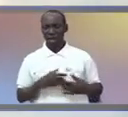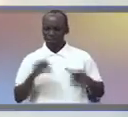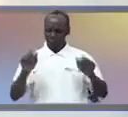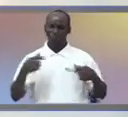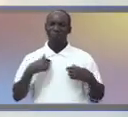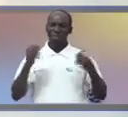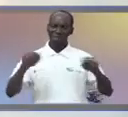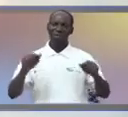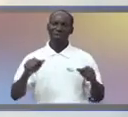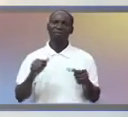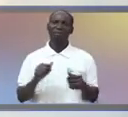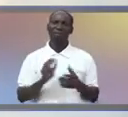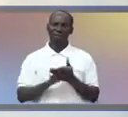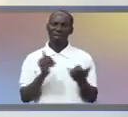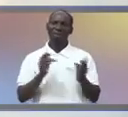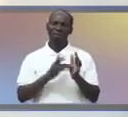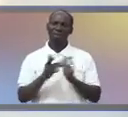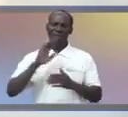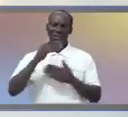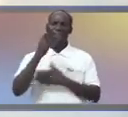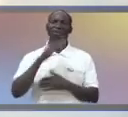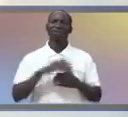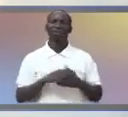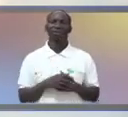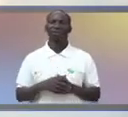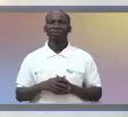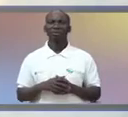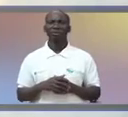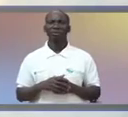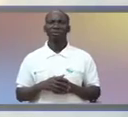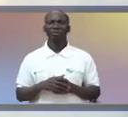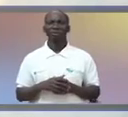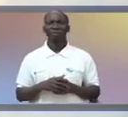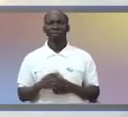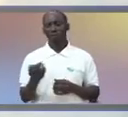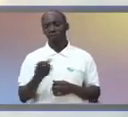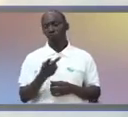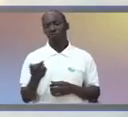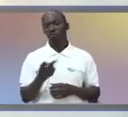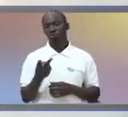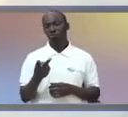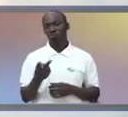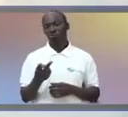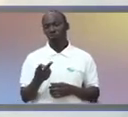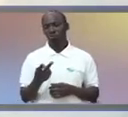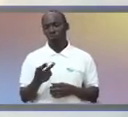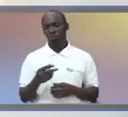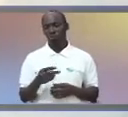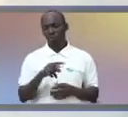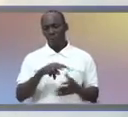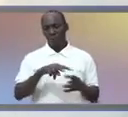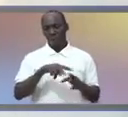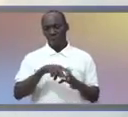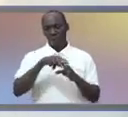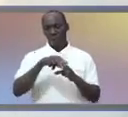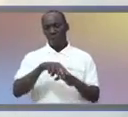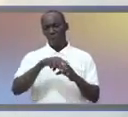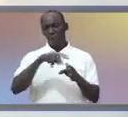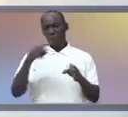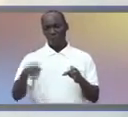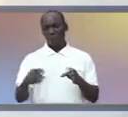Jesus Christ in Yankopon ba. Because no shema ti ashe na munu jina. Na won ba ni sane ko nsio nu. Philip ni opiani